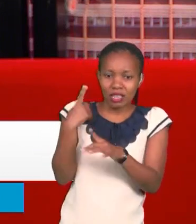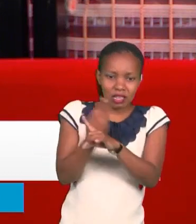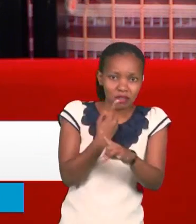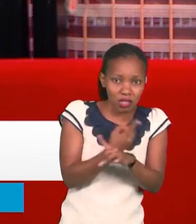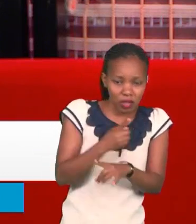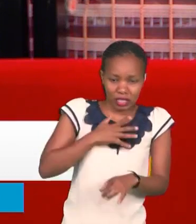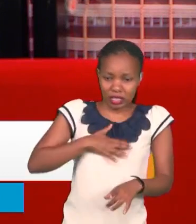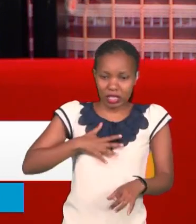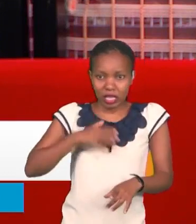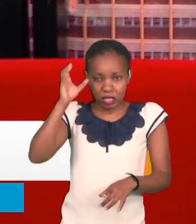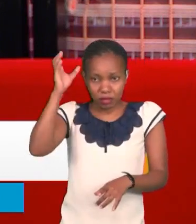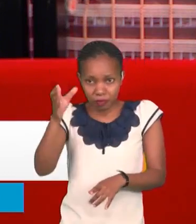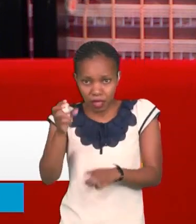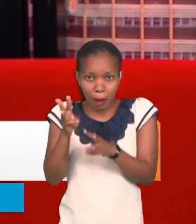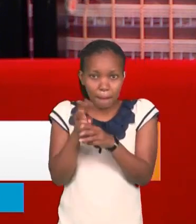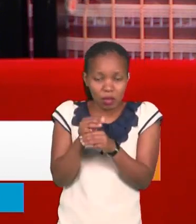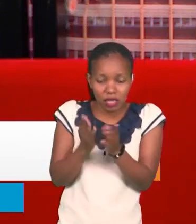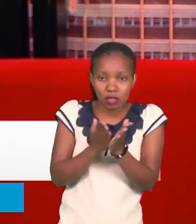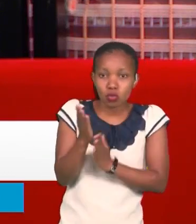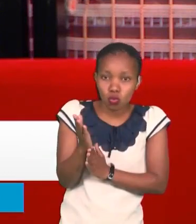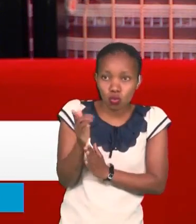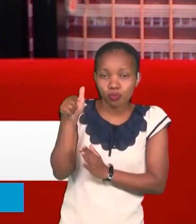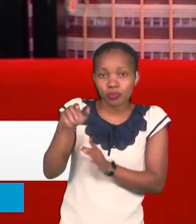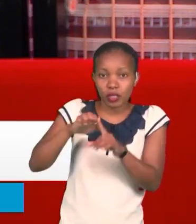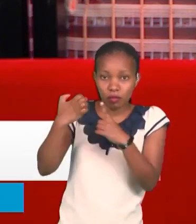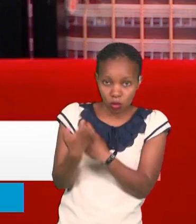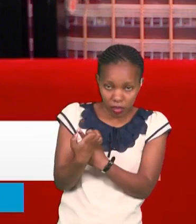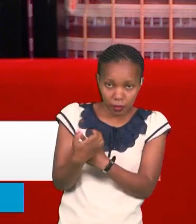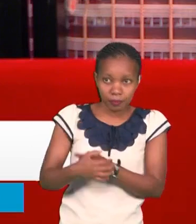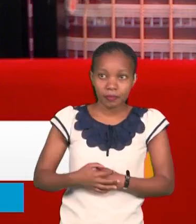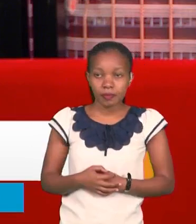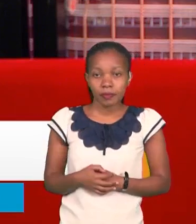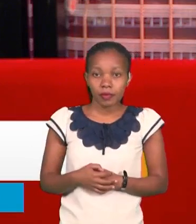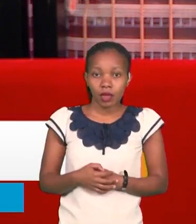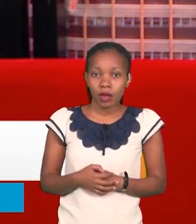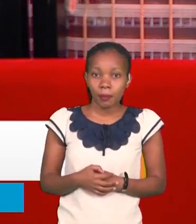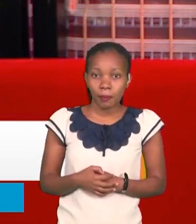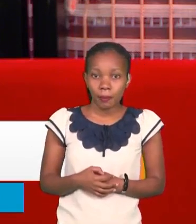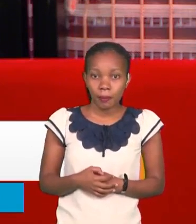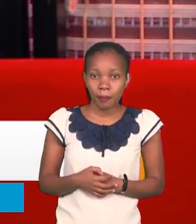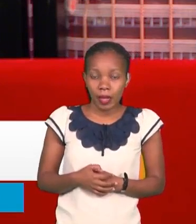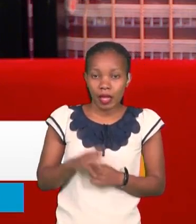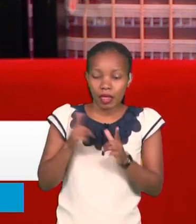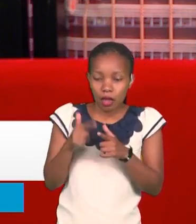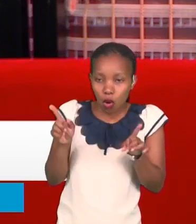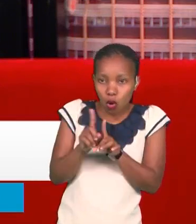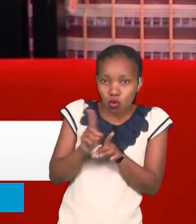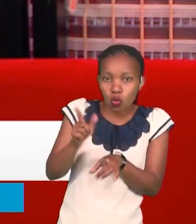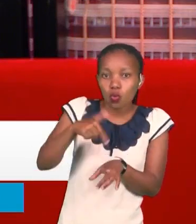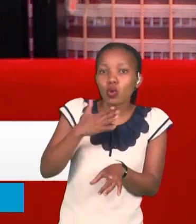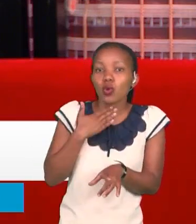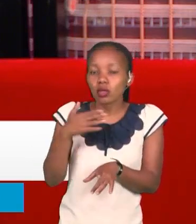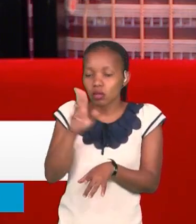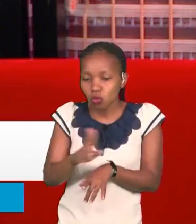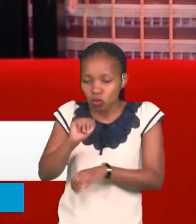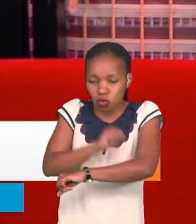concepts, the mathematics through these environment initiatives. And we intend also to use the schools